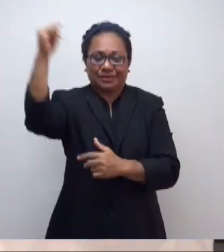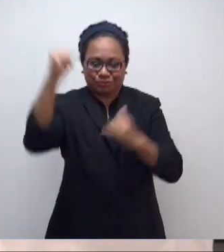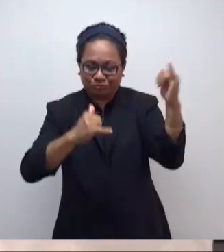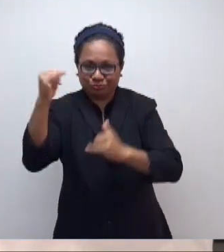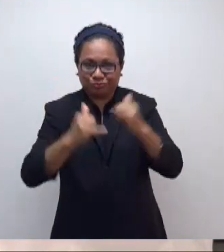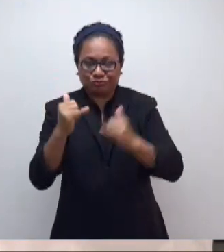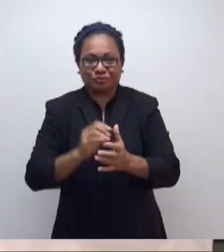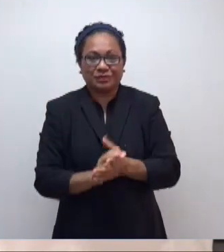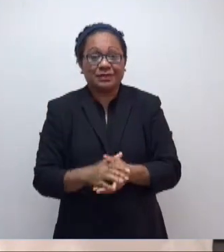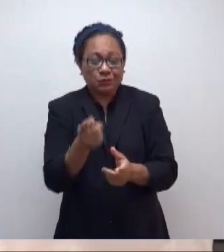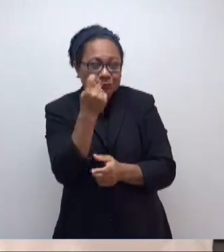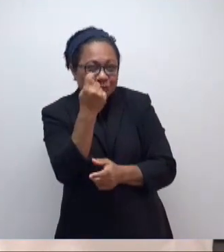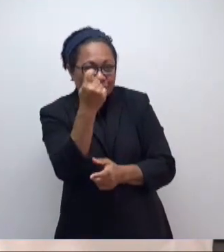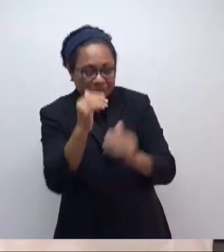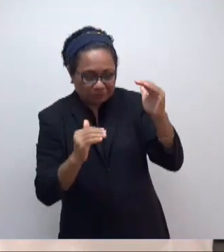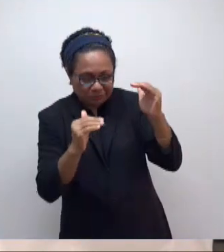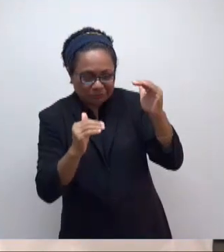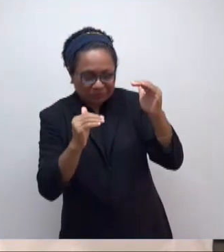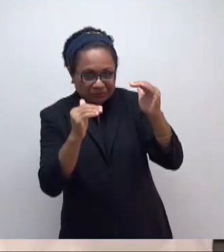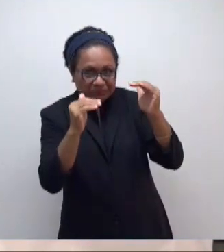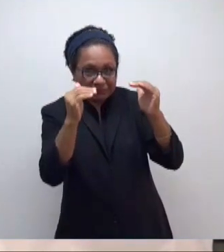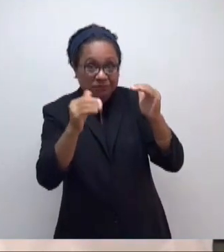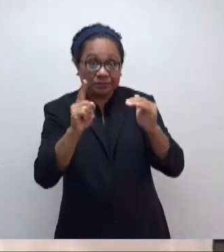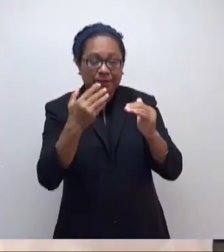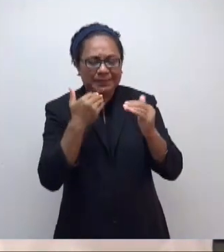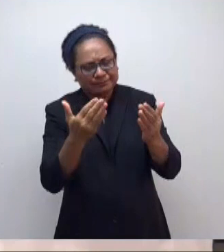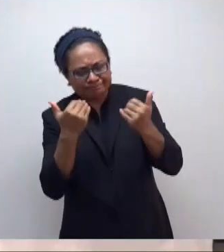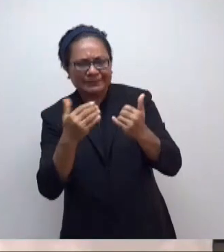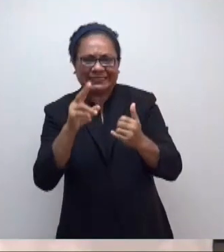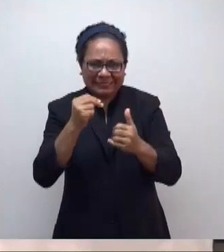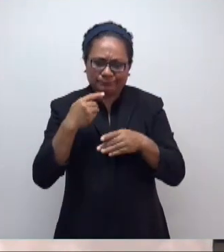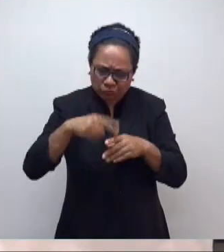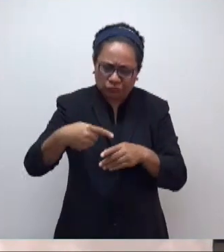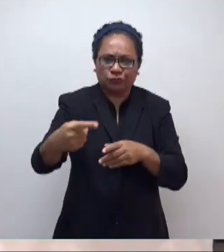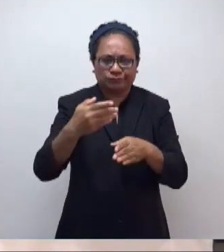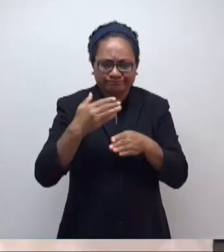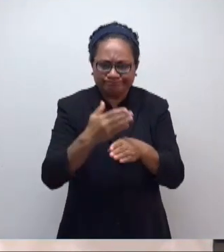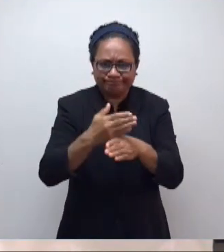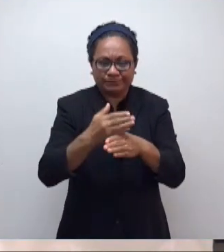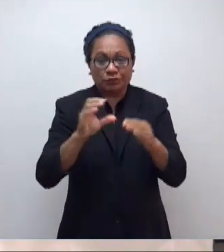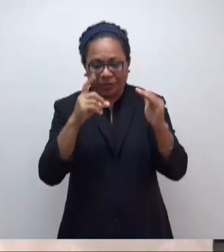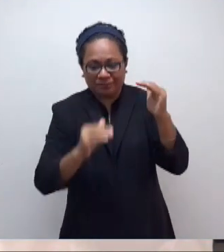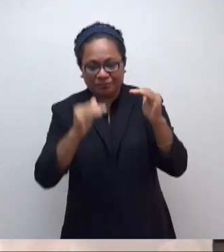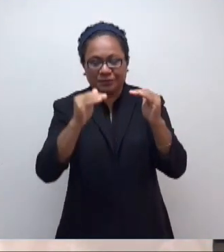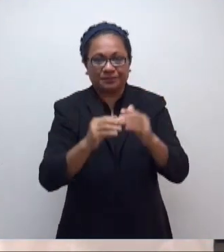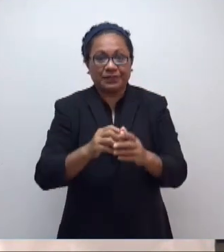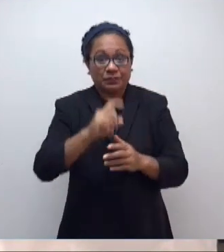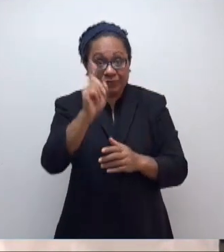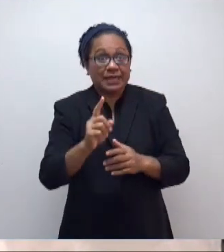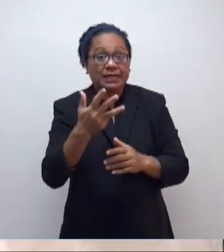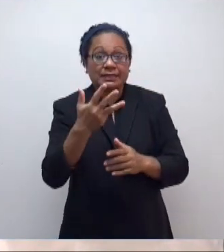Fiji, but we need to finish the job. As of tonight, over 96% of adults in